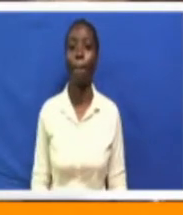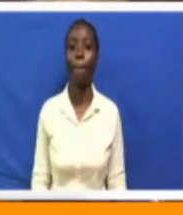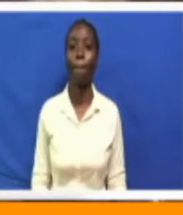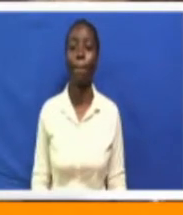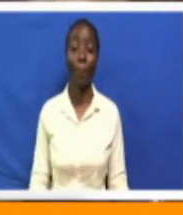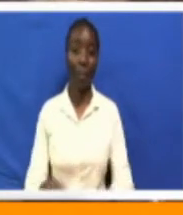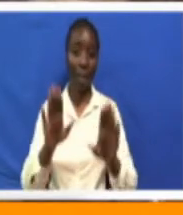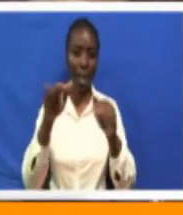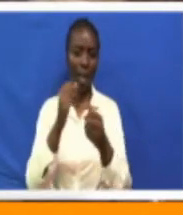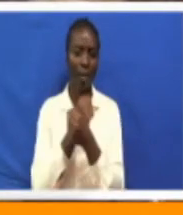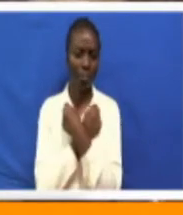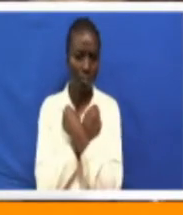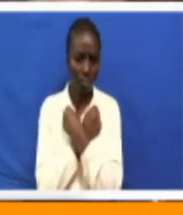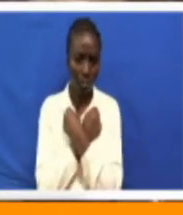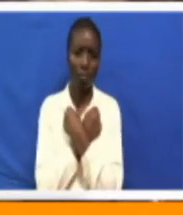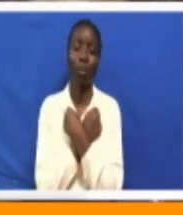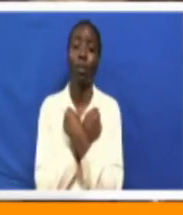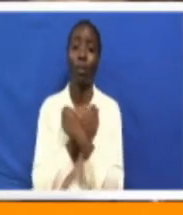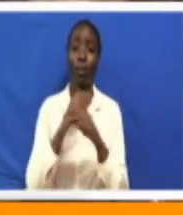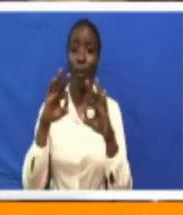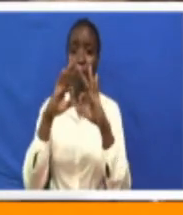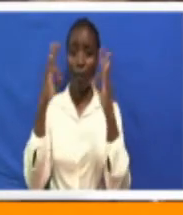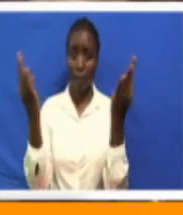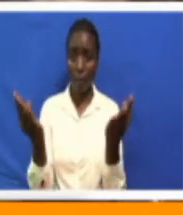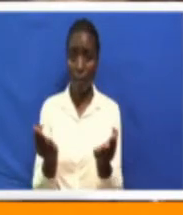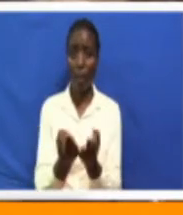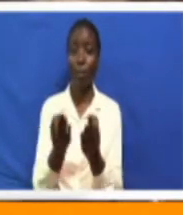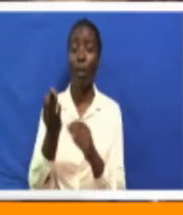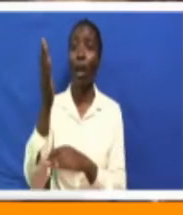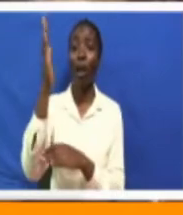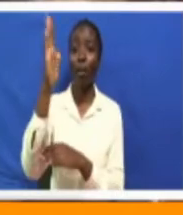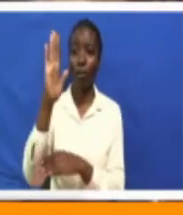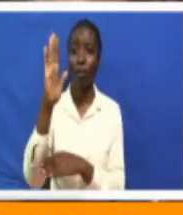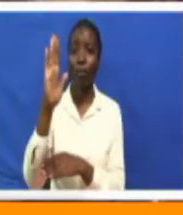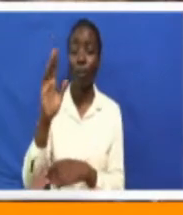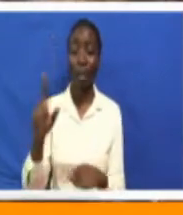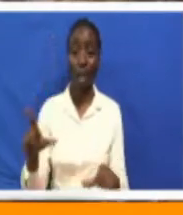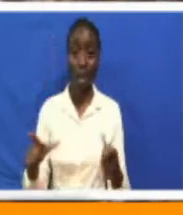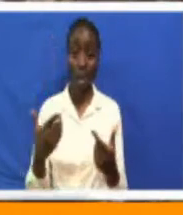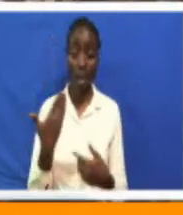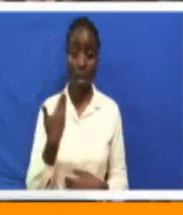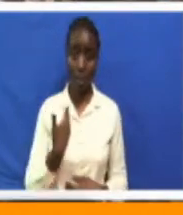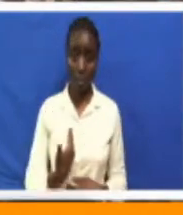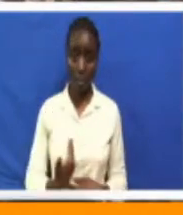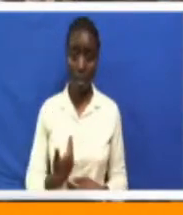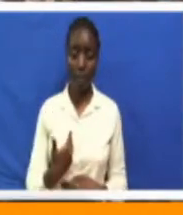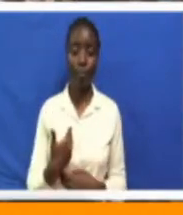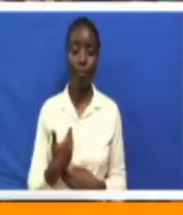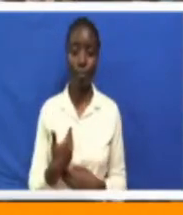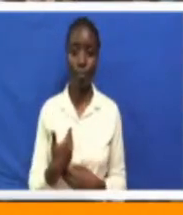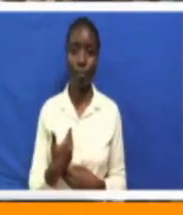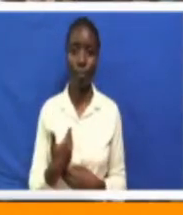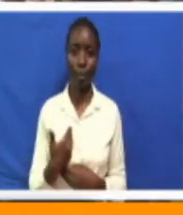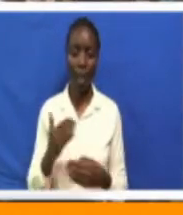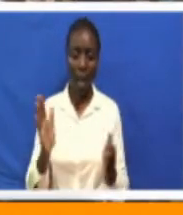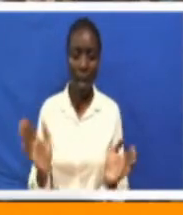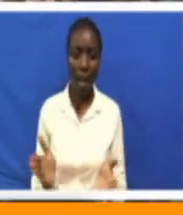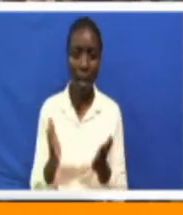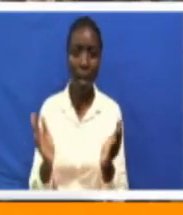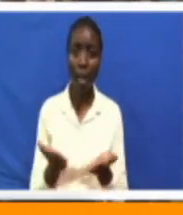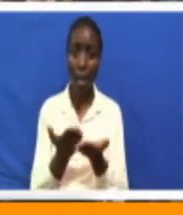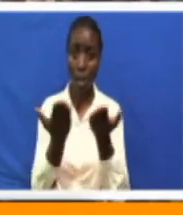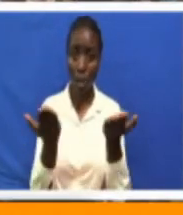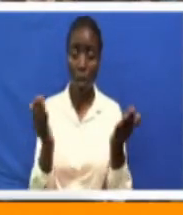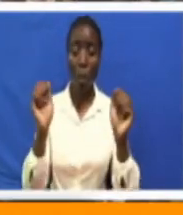dear family of God let me therefore add you to persevere